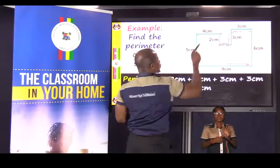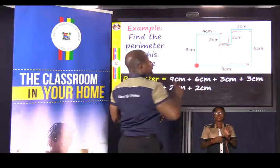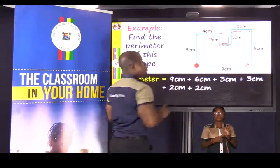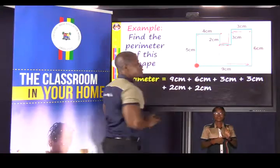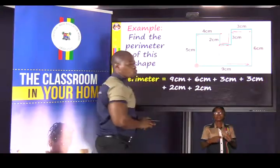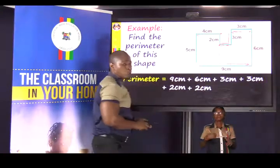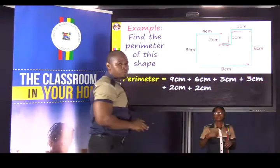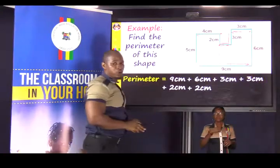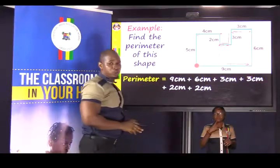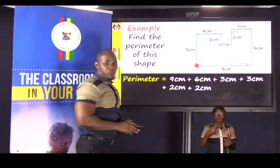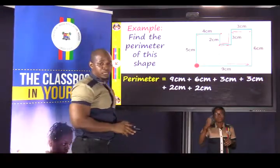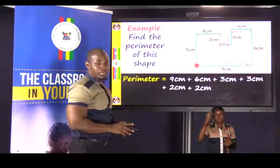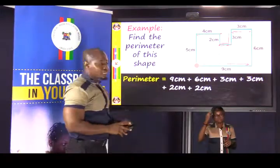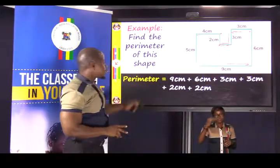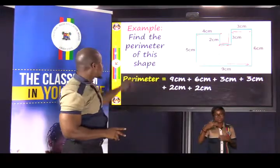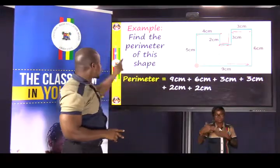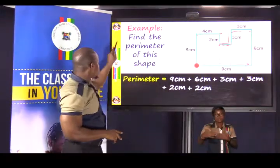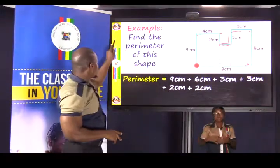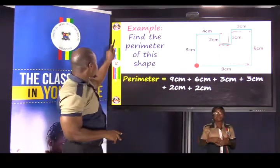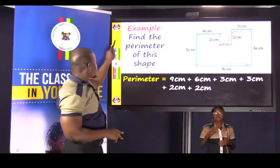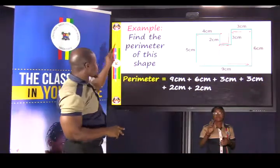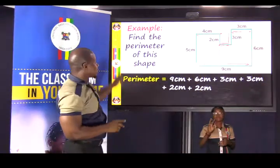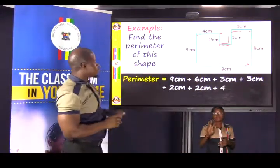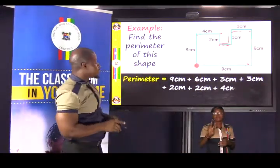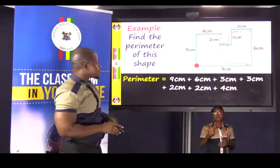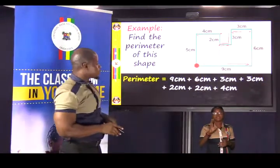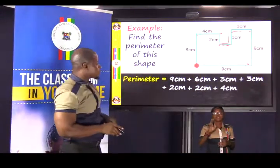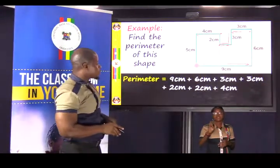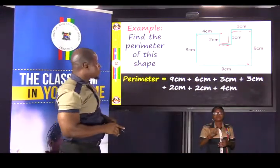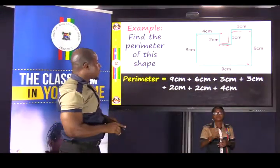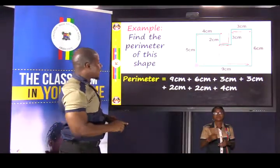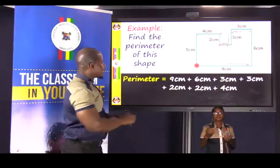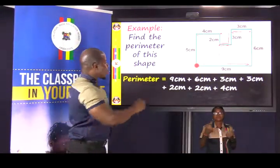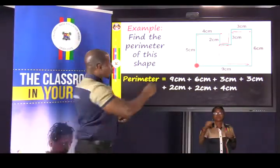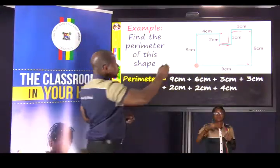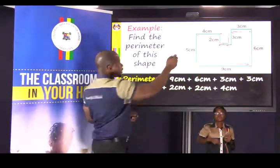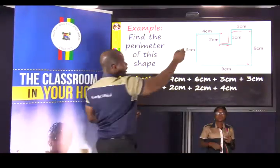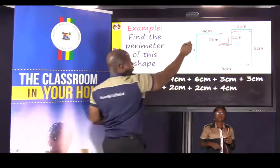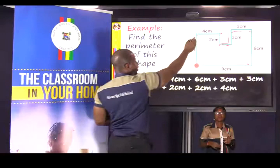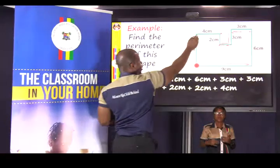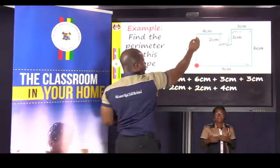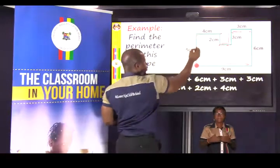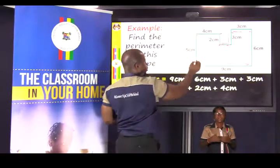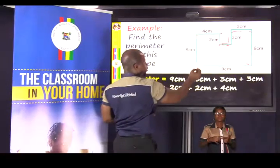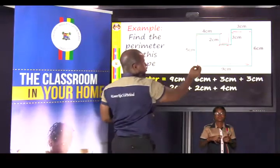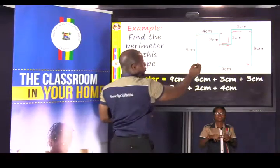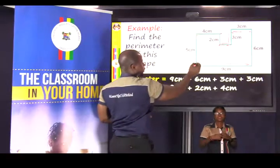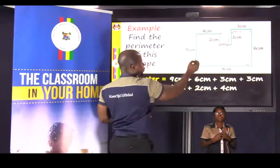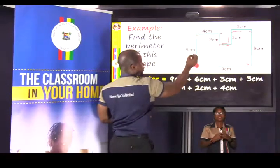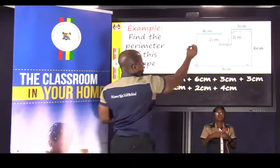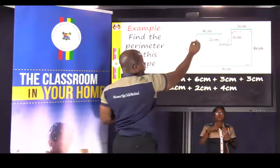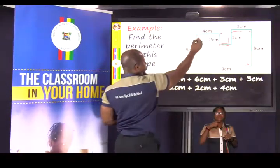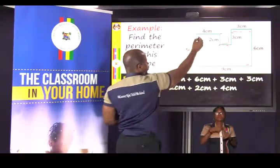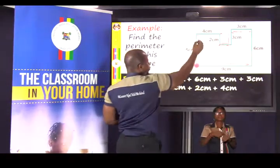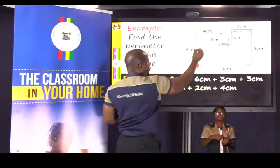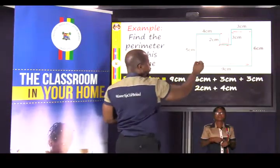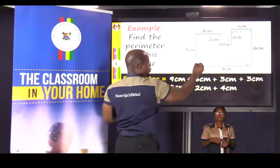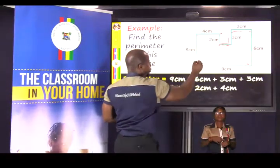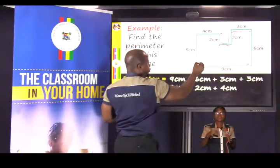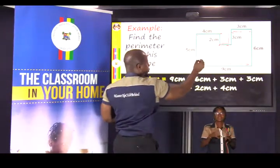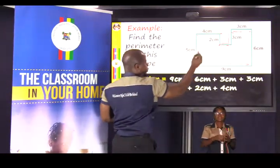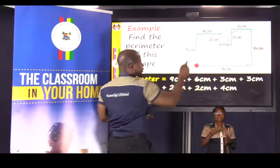obviously that one is written on top for us. We know the distance, 4 centimeters. And now coming down here, back to the starting